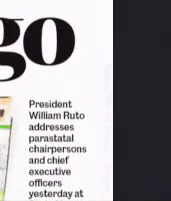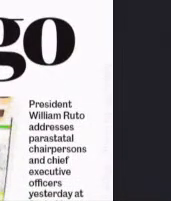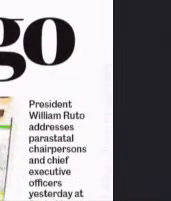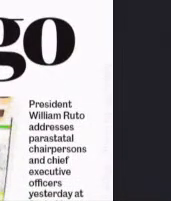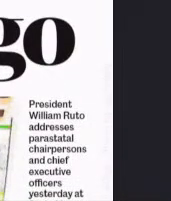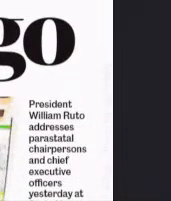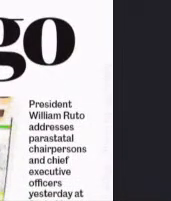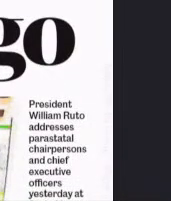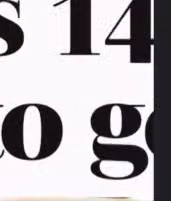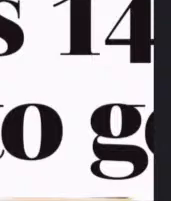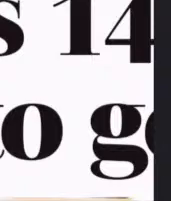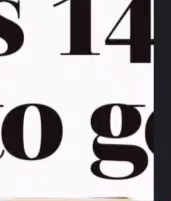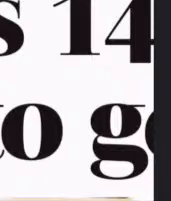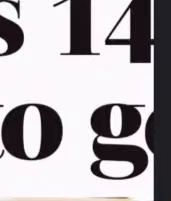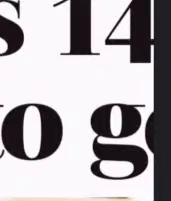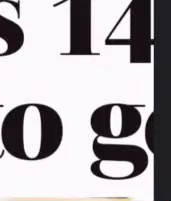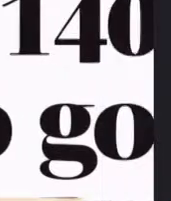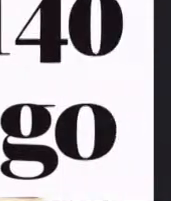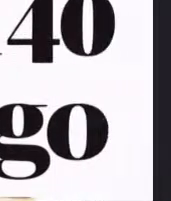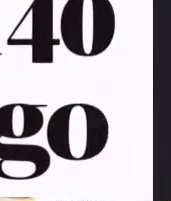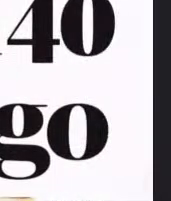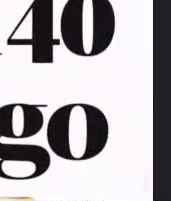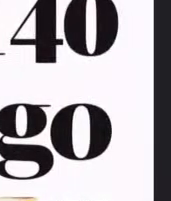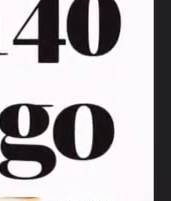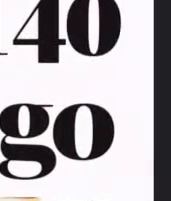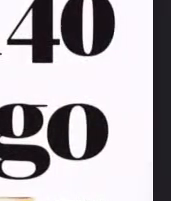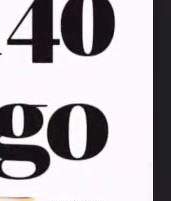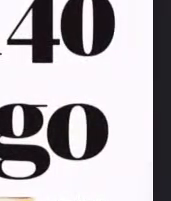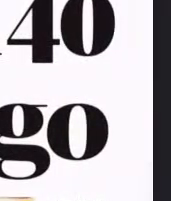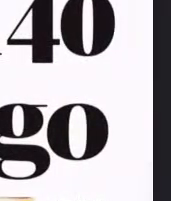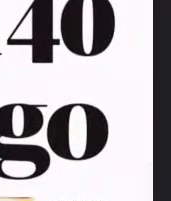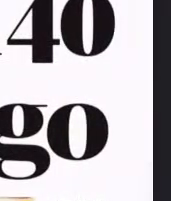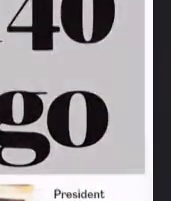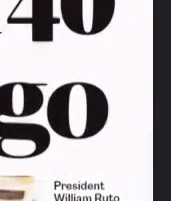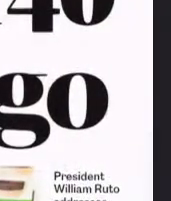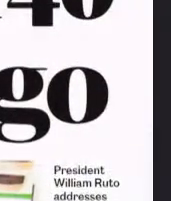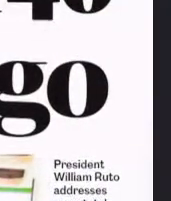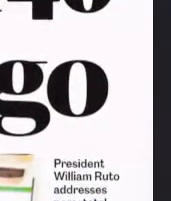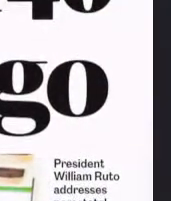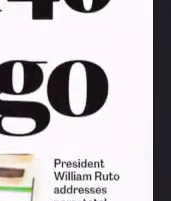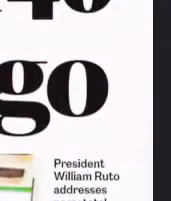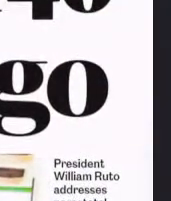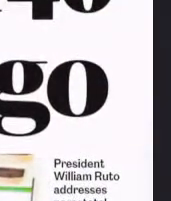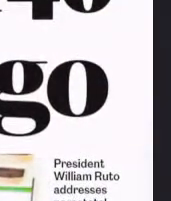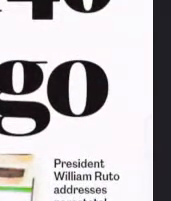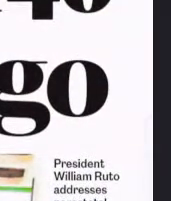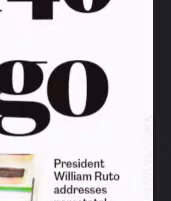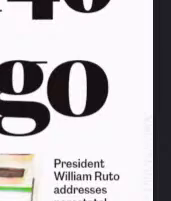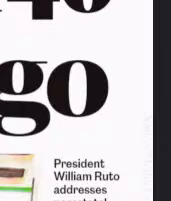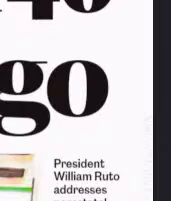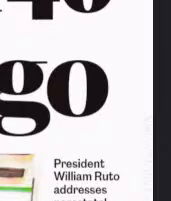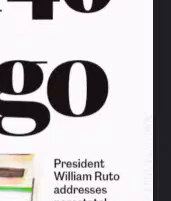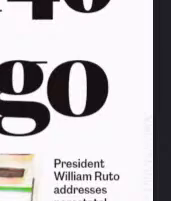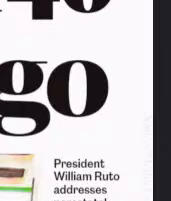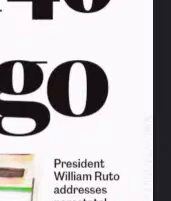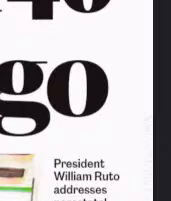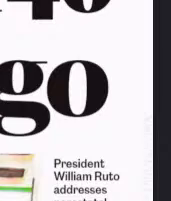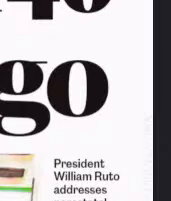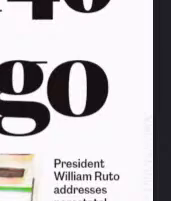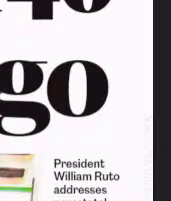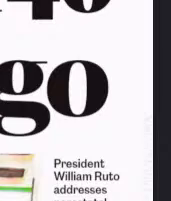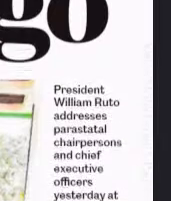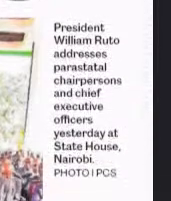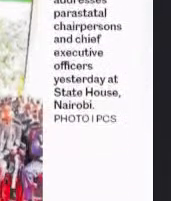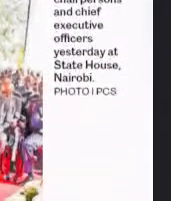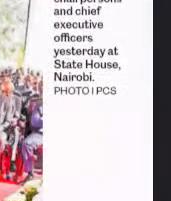go. That is the issue of parastatals. We have it there. President Ruto announces plans to shut down loss-making